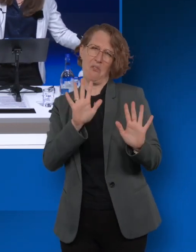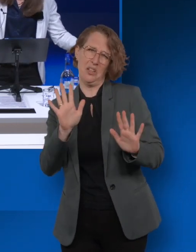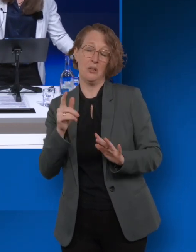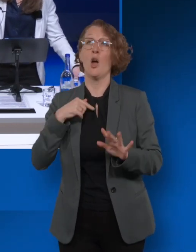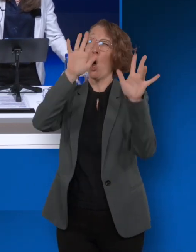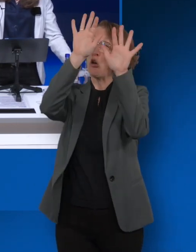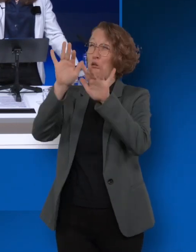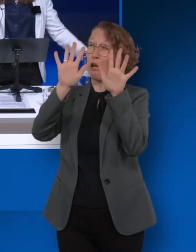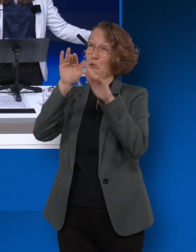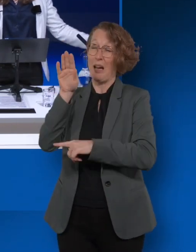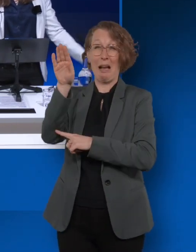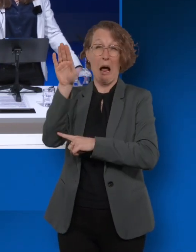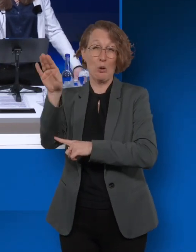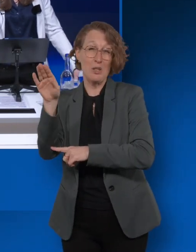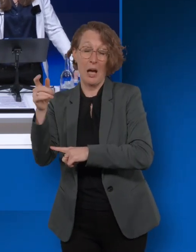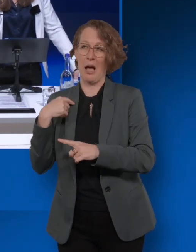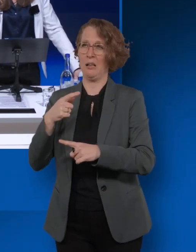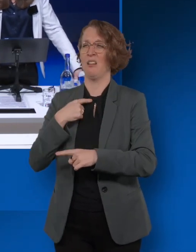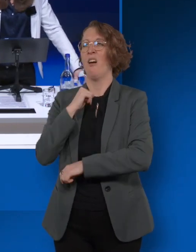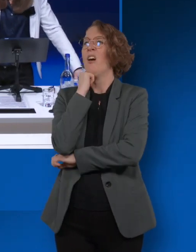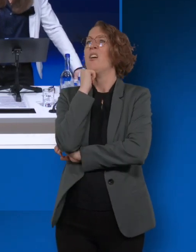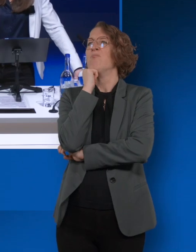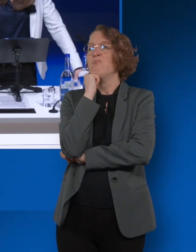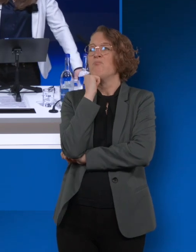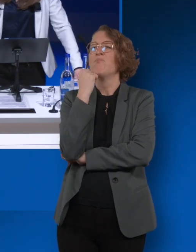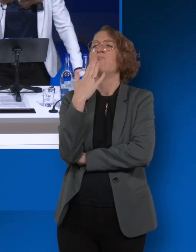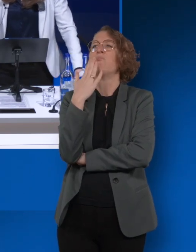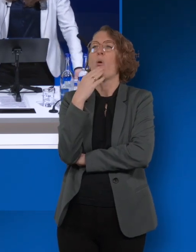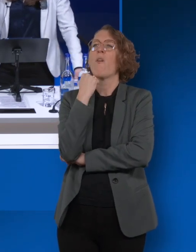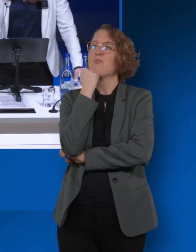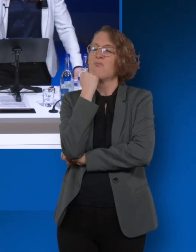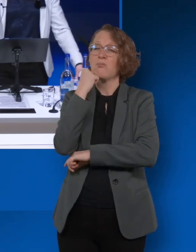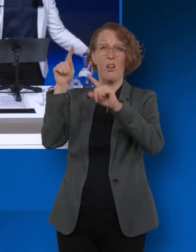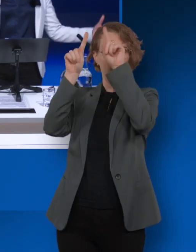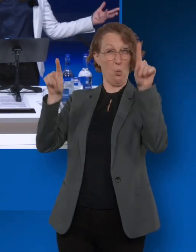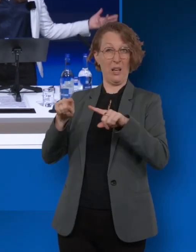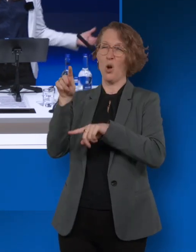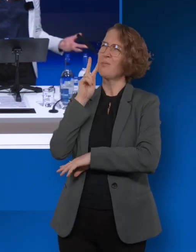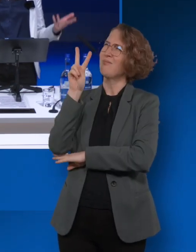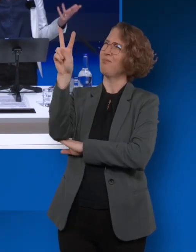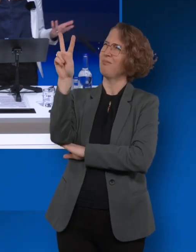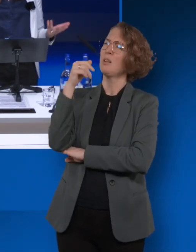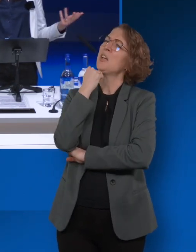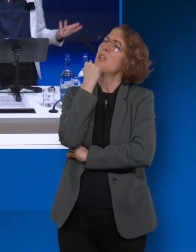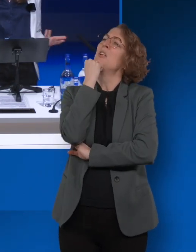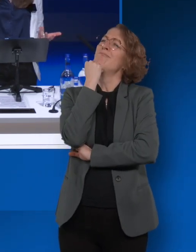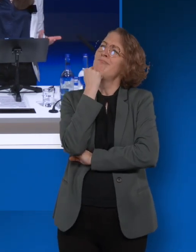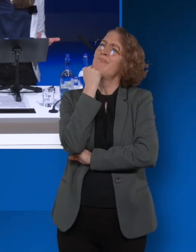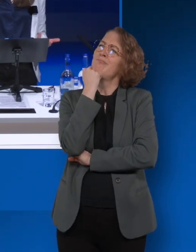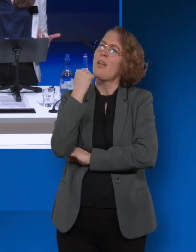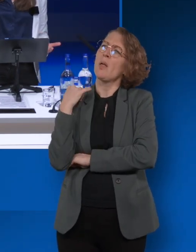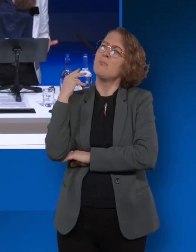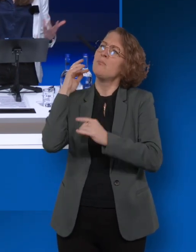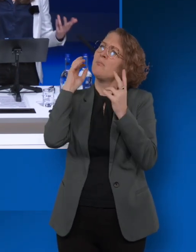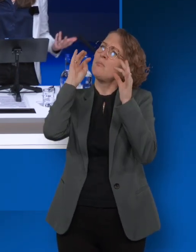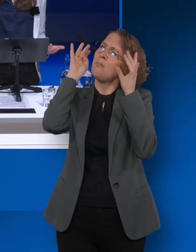slightly bored on a rainy day, of which there are many in the UK, looking out of the window, and suddenly a series of questions came to